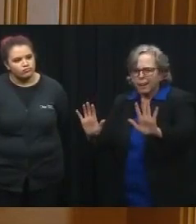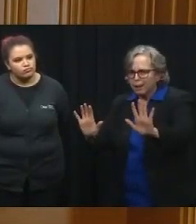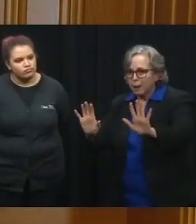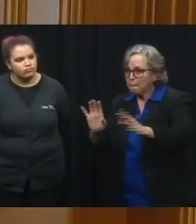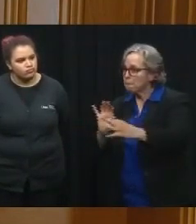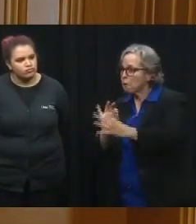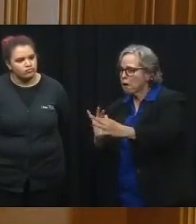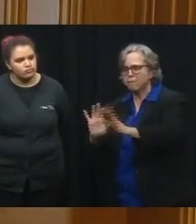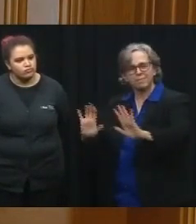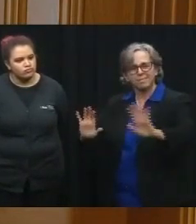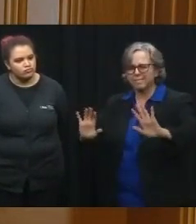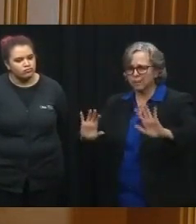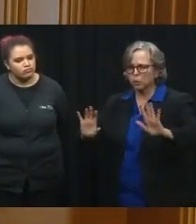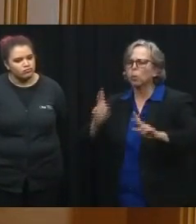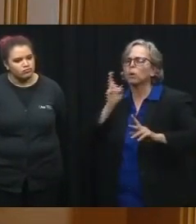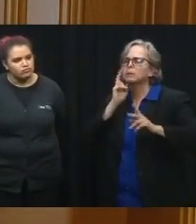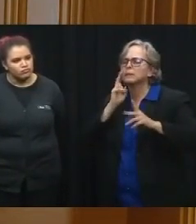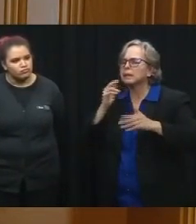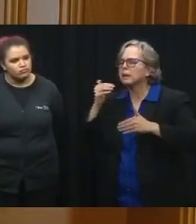we are.